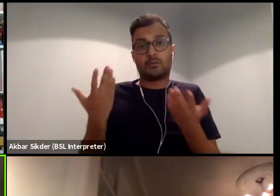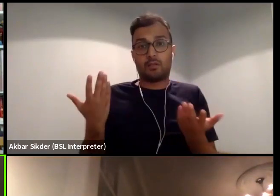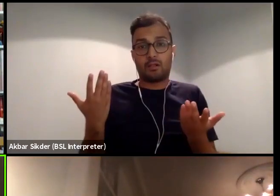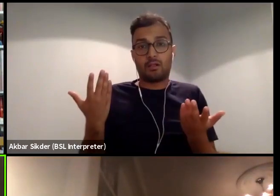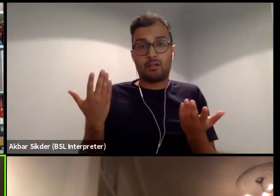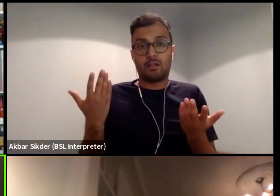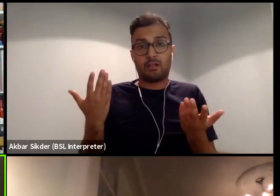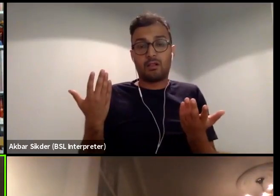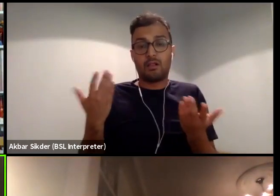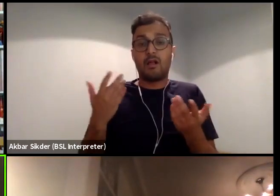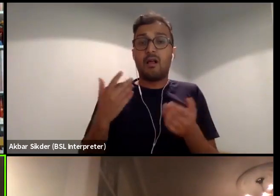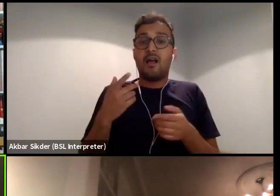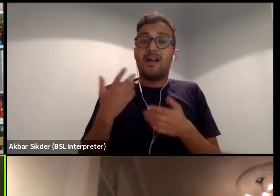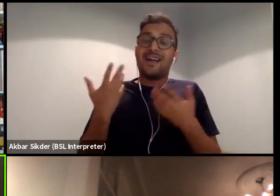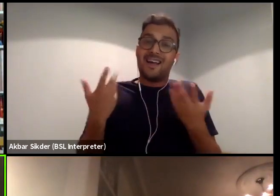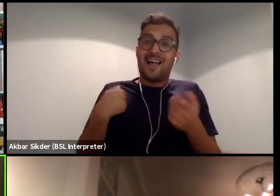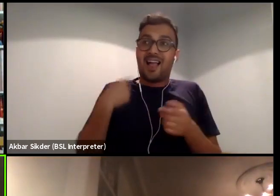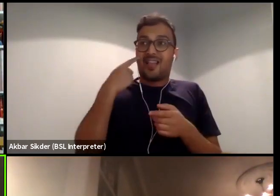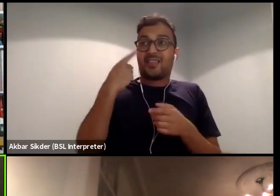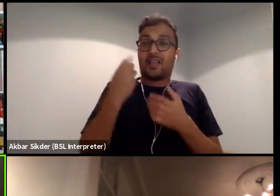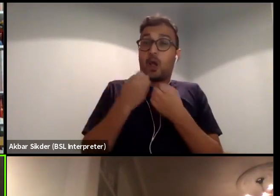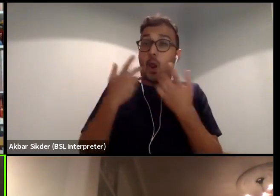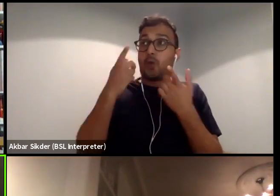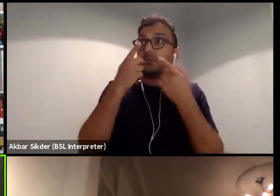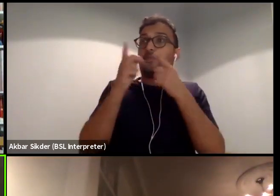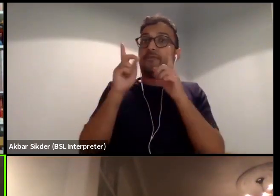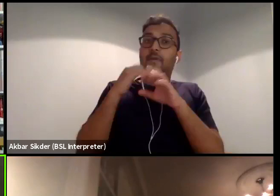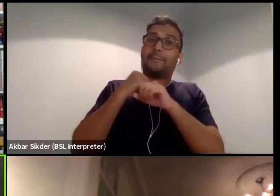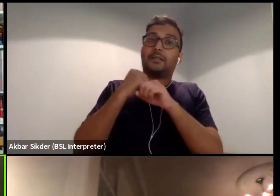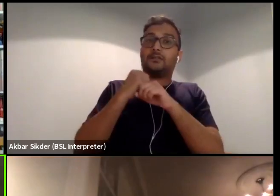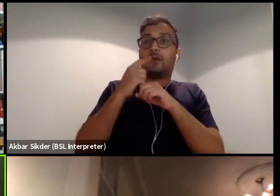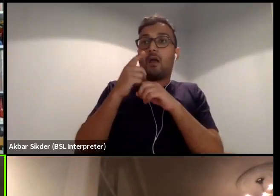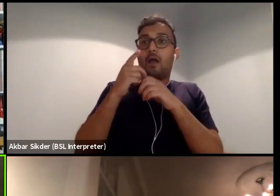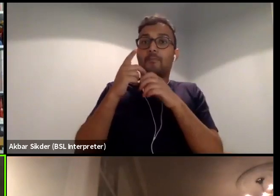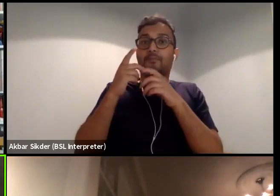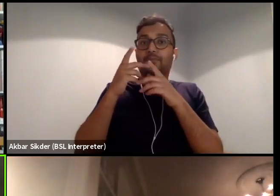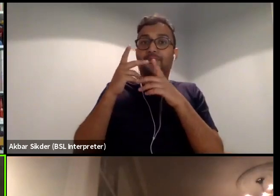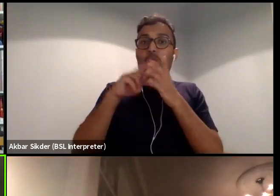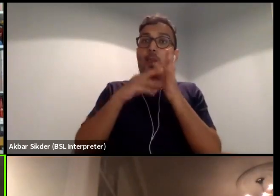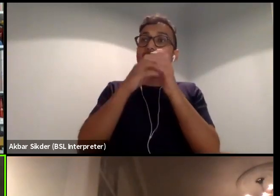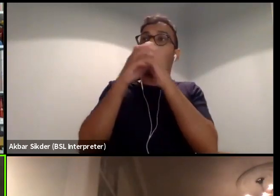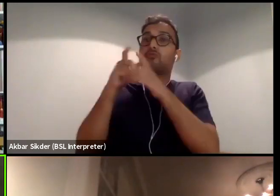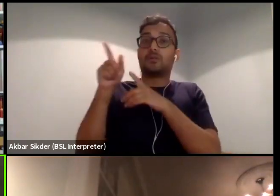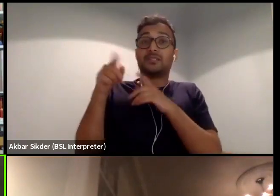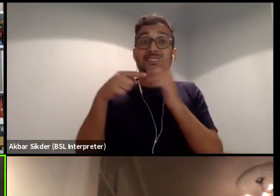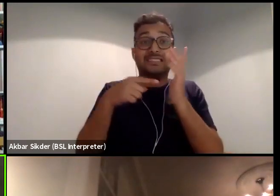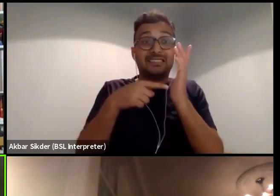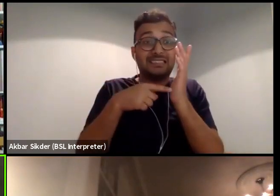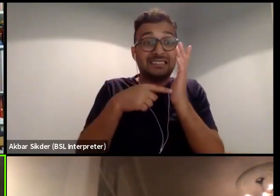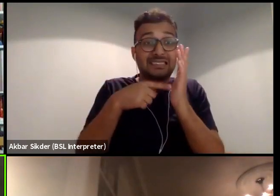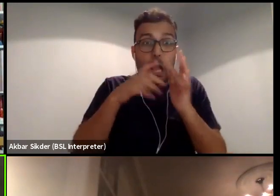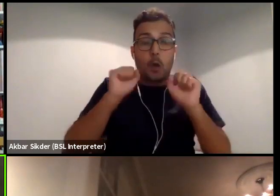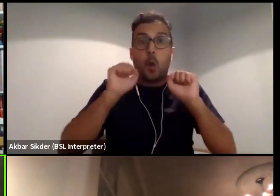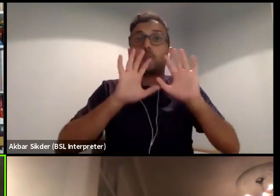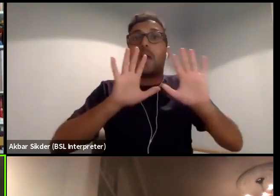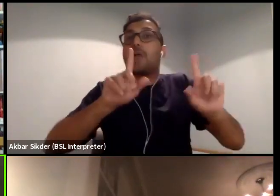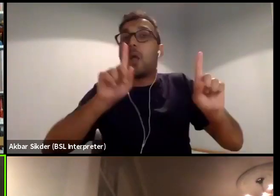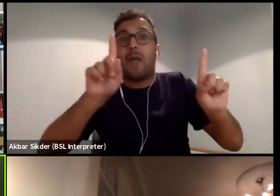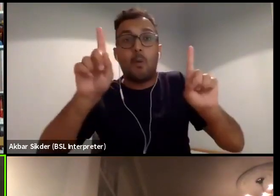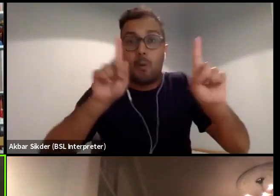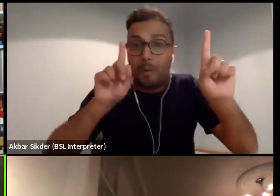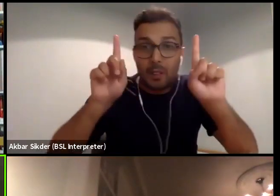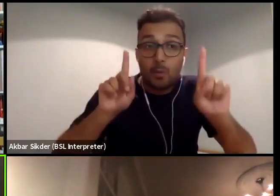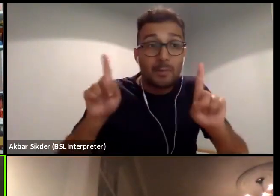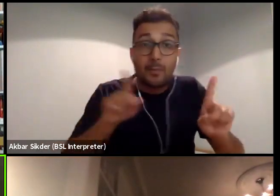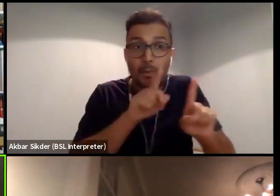they're reluctant to throw around a word as powerful as terrorism until there is some level of